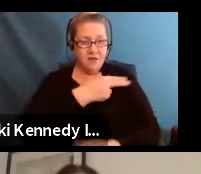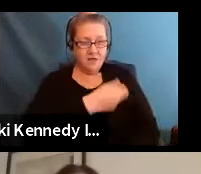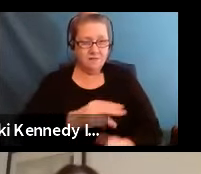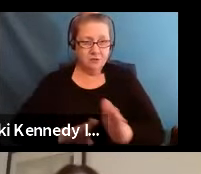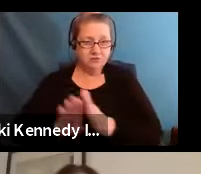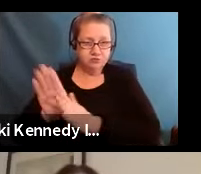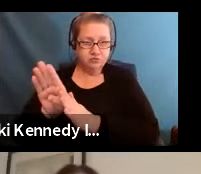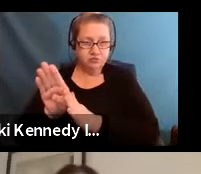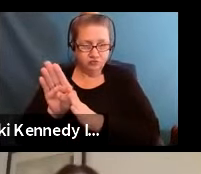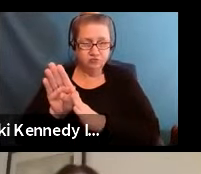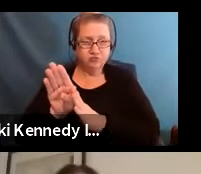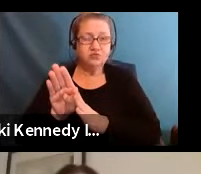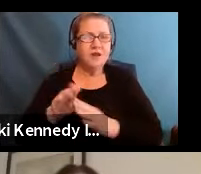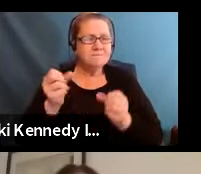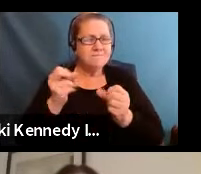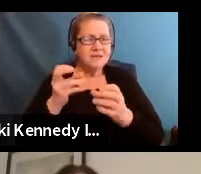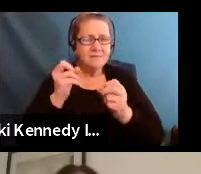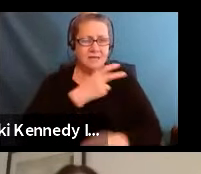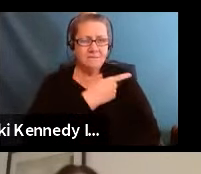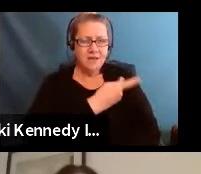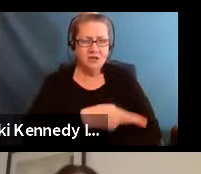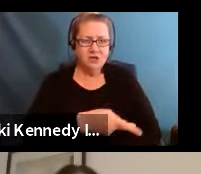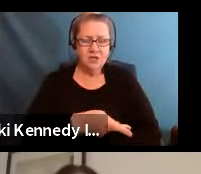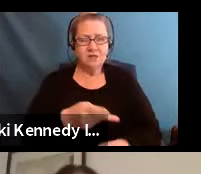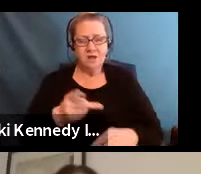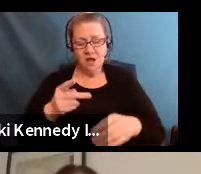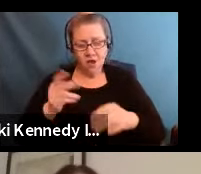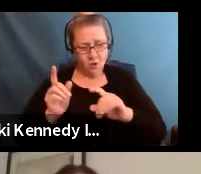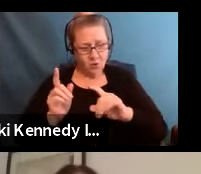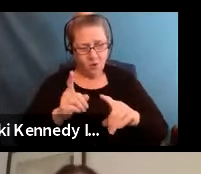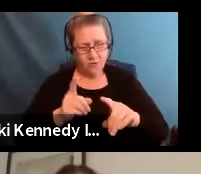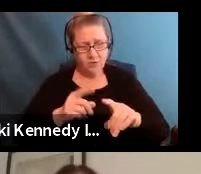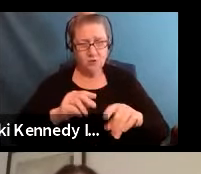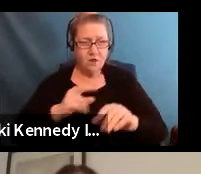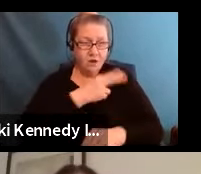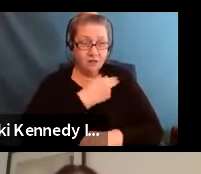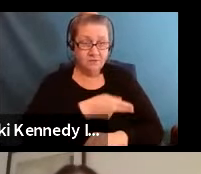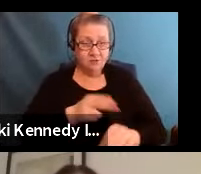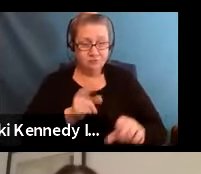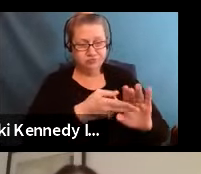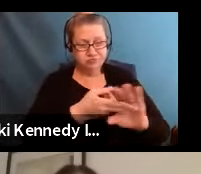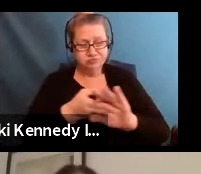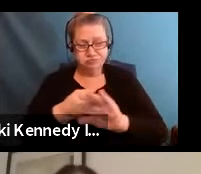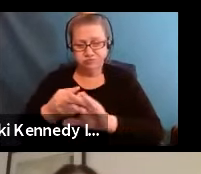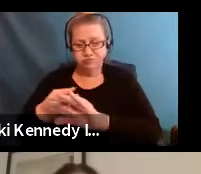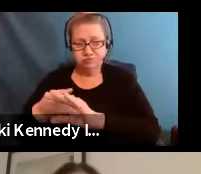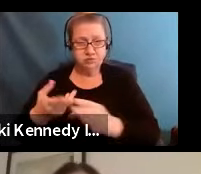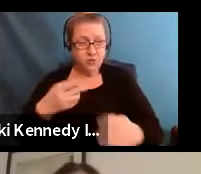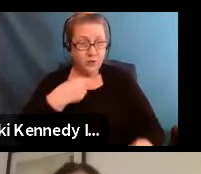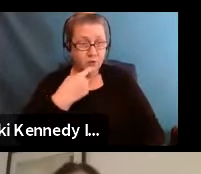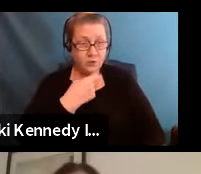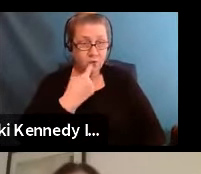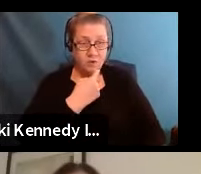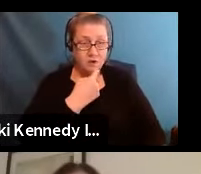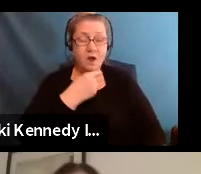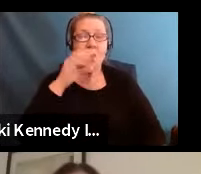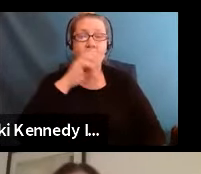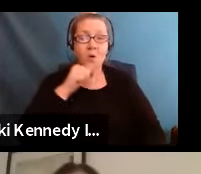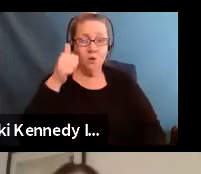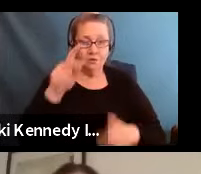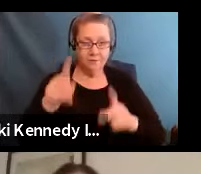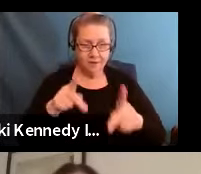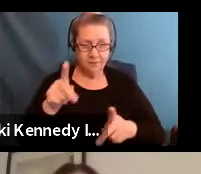the vast majority of patients that are being hospitalized are older persons, and also the ICU admissions and